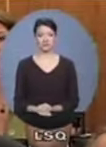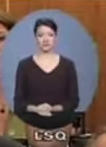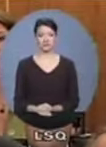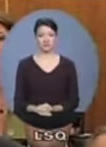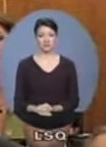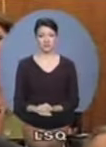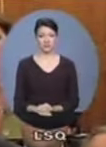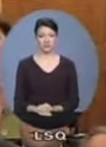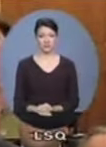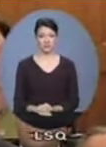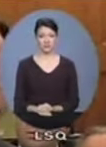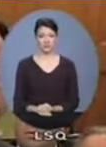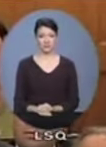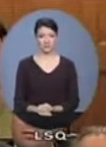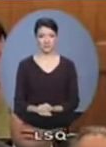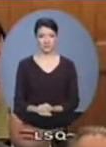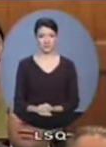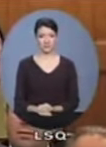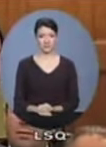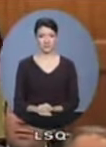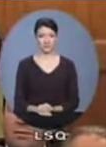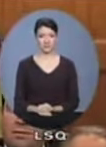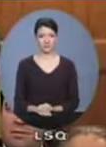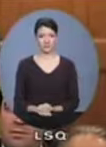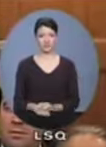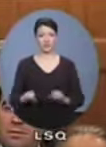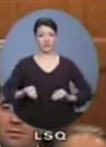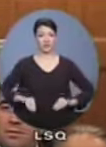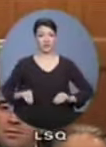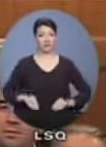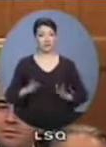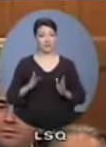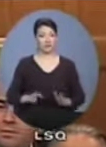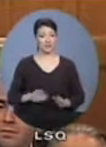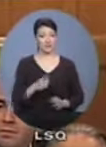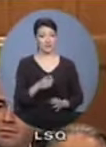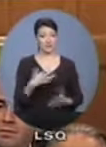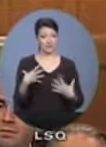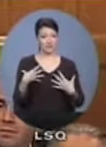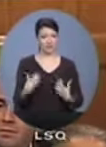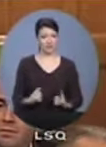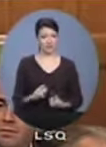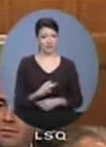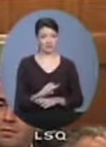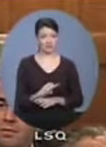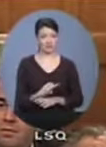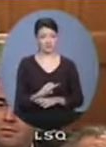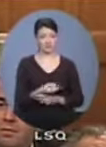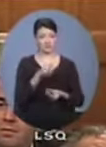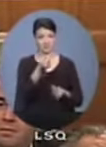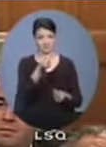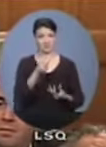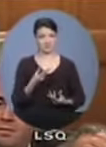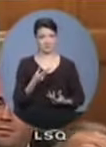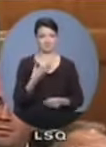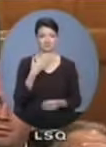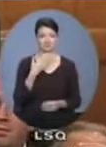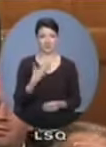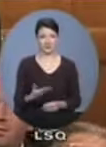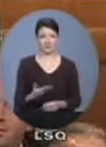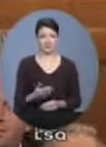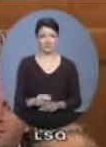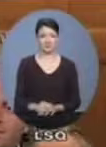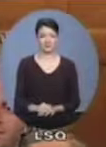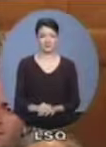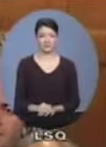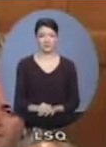I thank the Health Minister for her the information she's given us, but I did want to ask a further question in relation to this